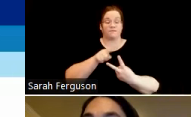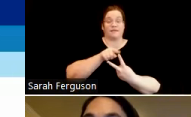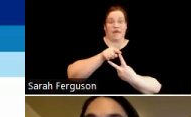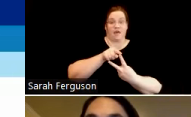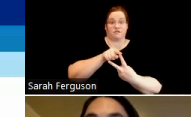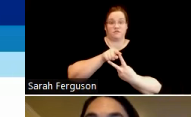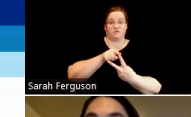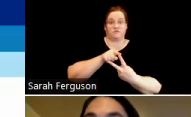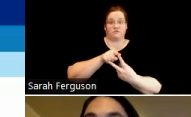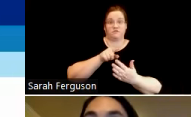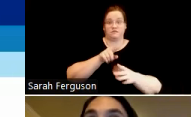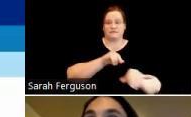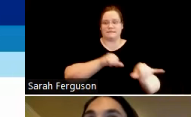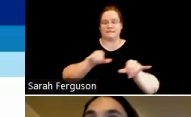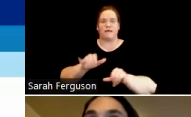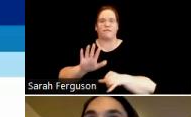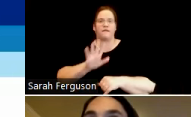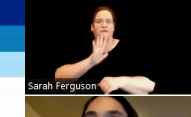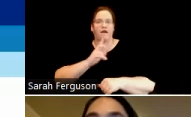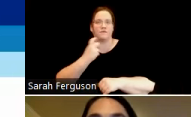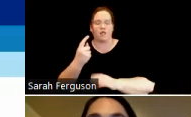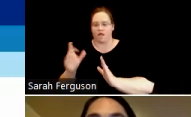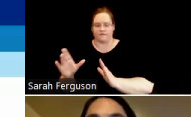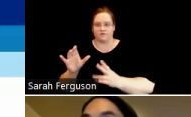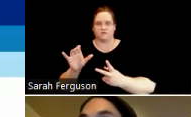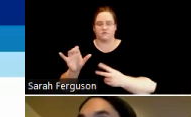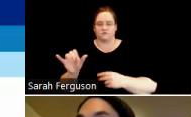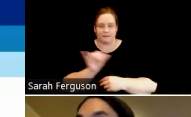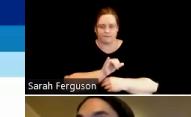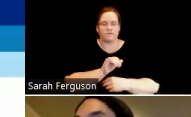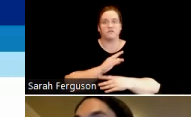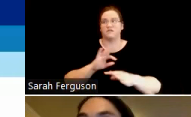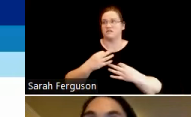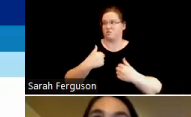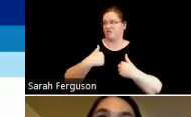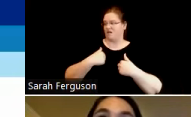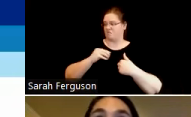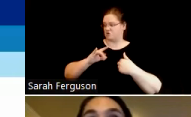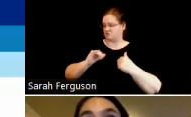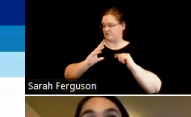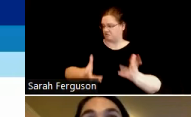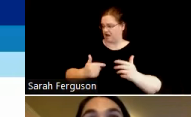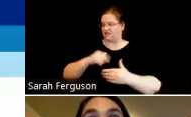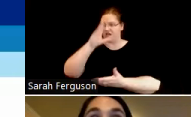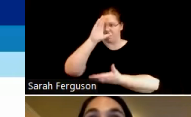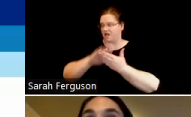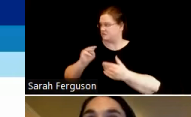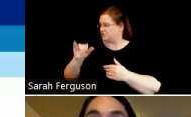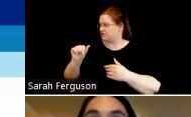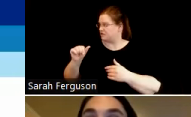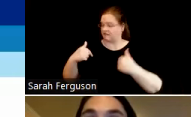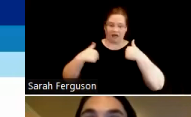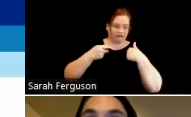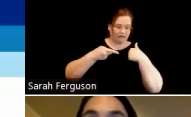their 5 to 11-year-olds got. Some families will say, well, I got Moderna and I did great, or my husband got Moderna and I got Pfizer.